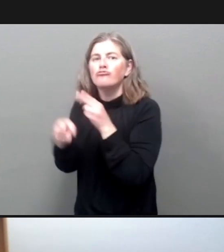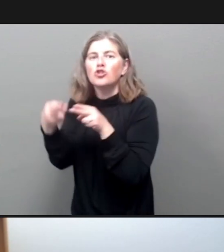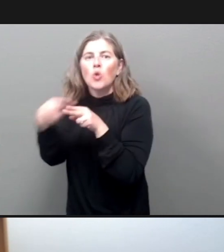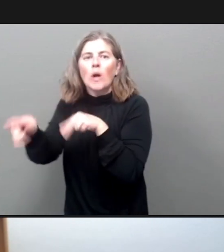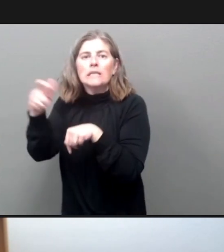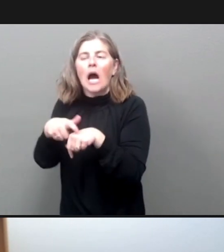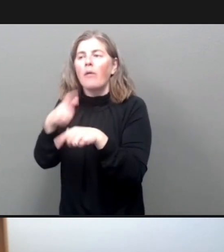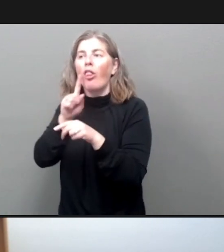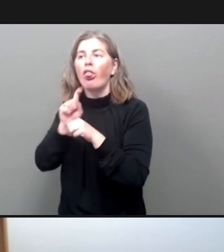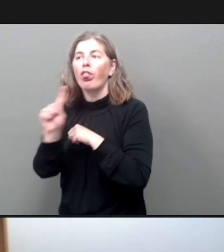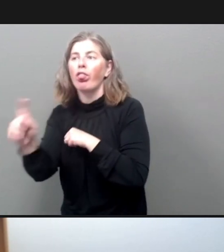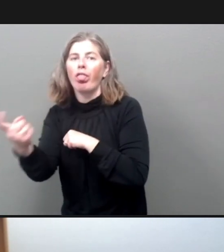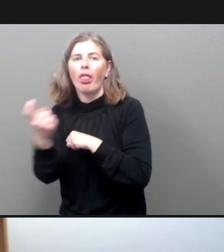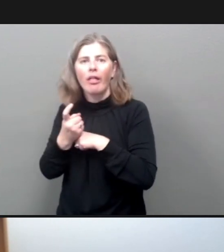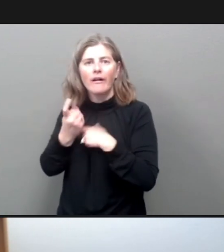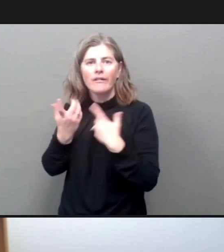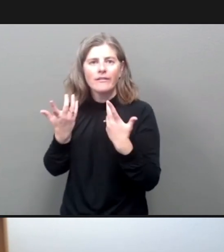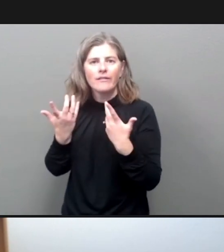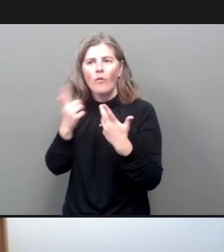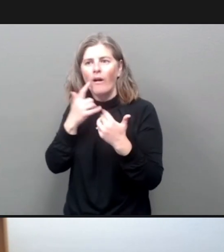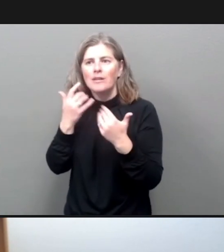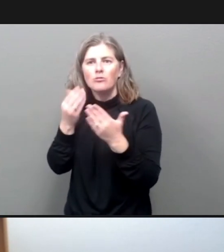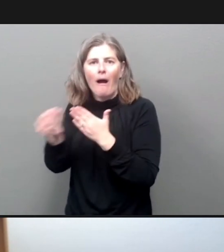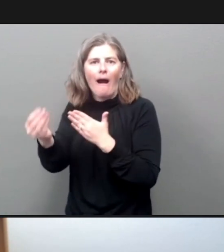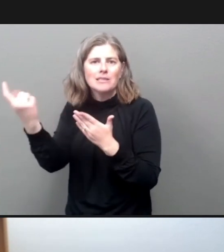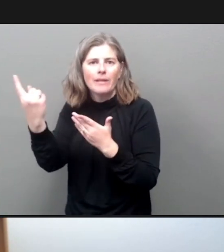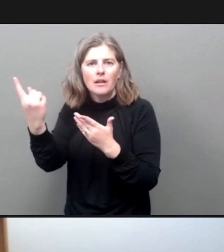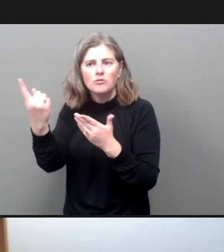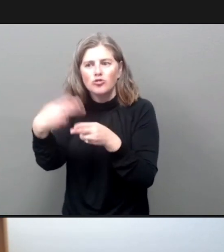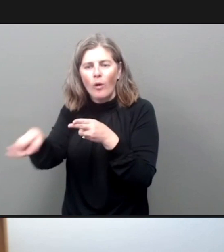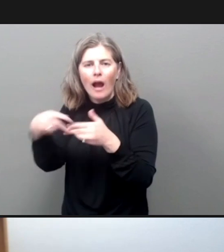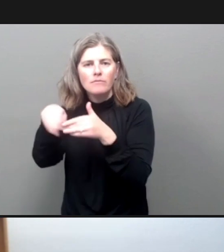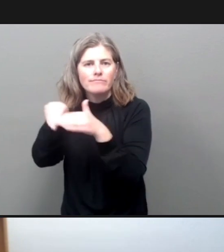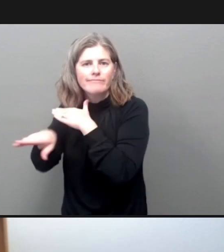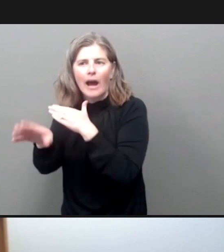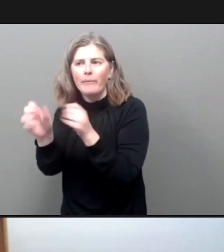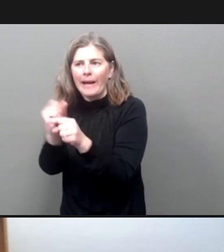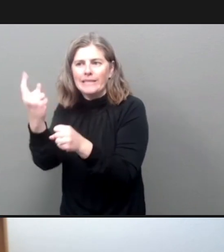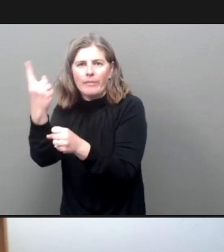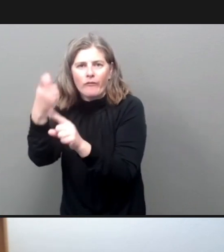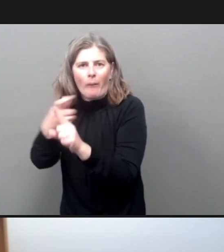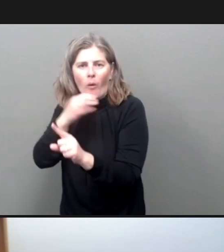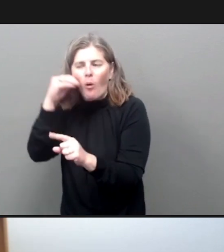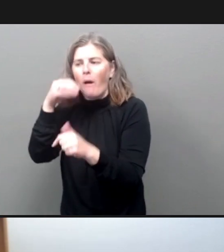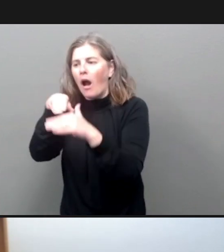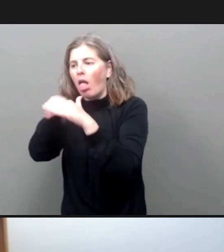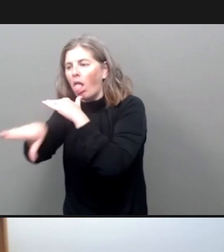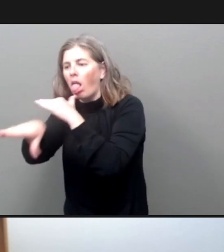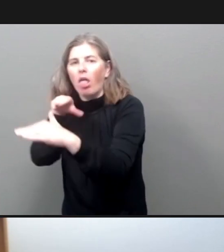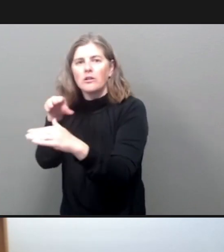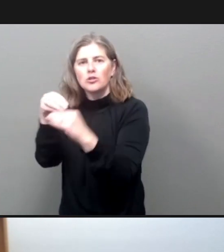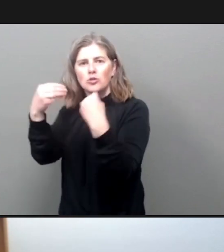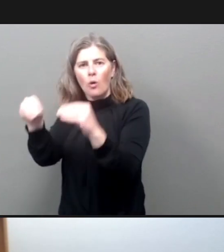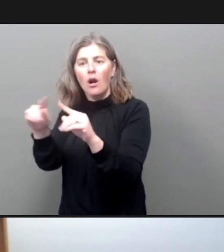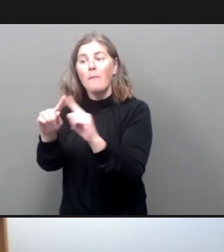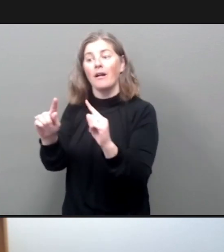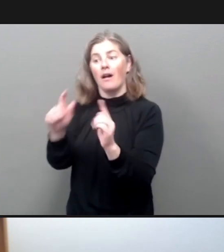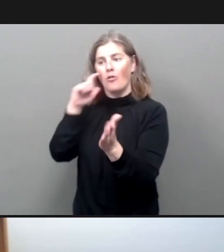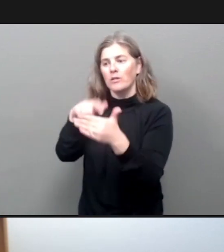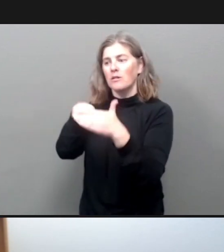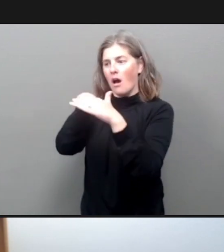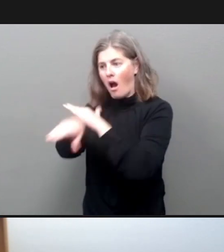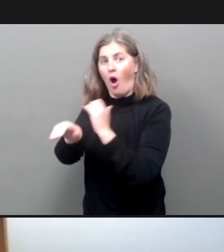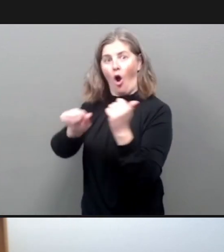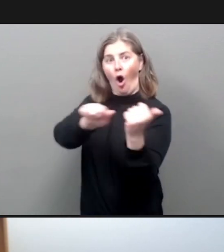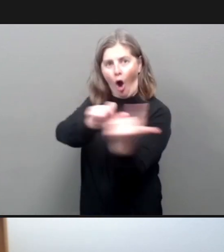some piece of like a plant stand that I'm making, for my house on the weekend, that everyone has a mask on, and